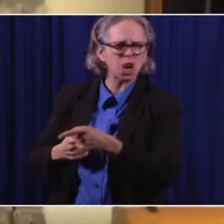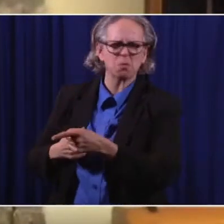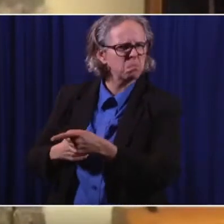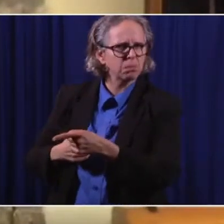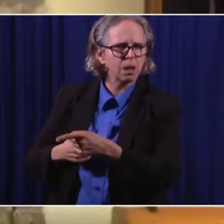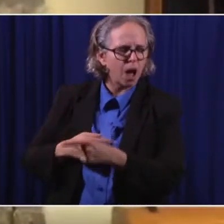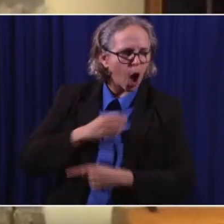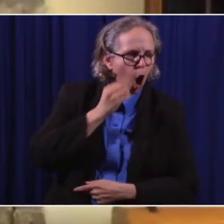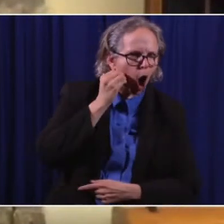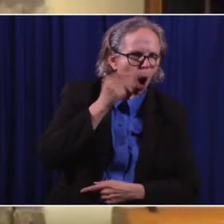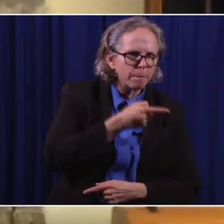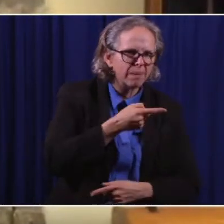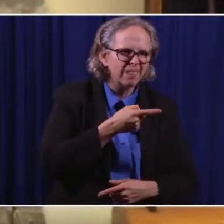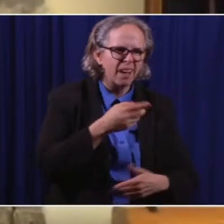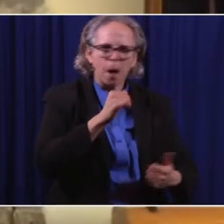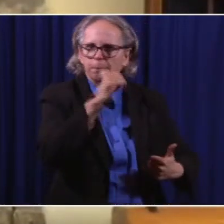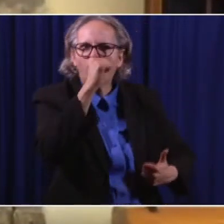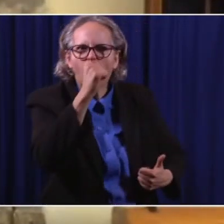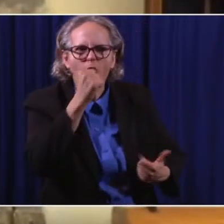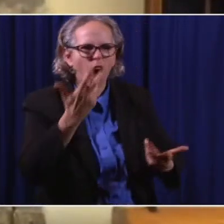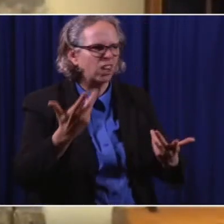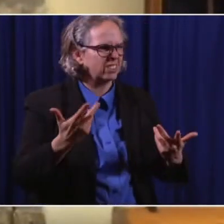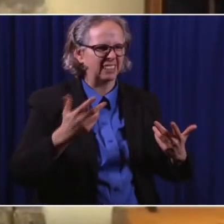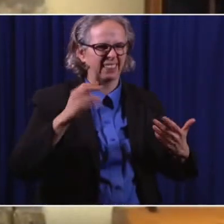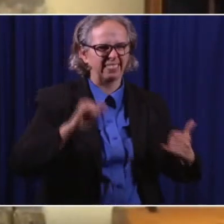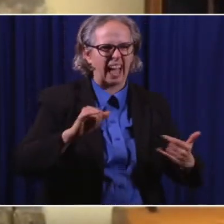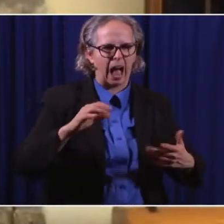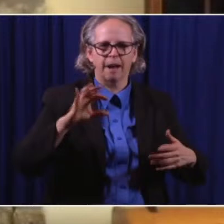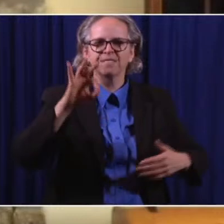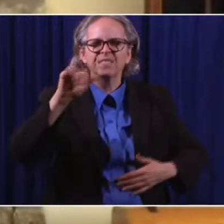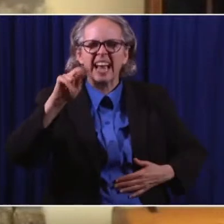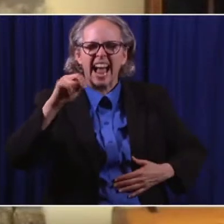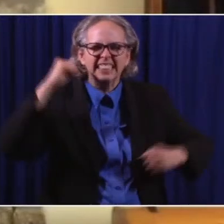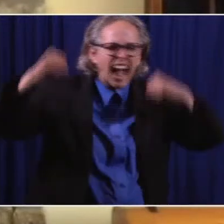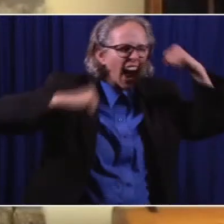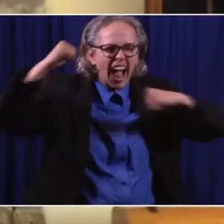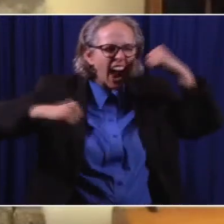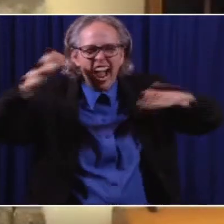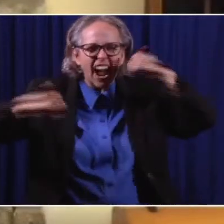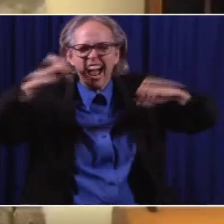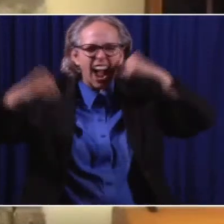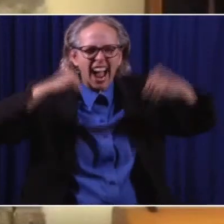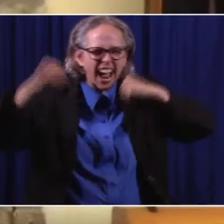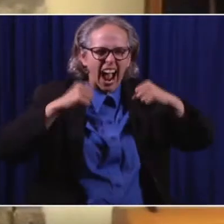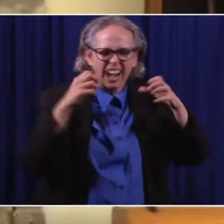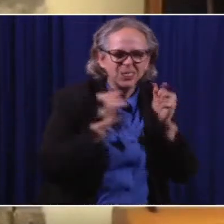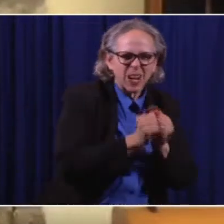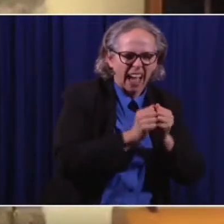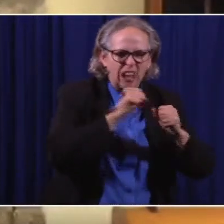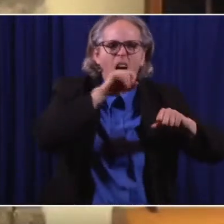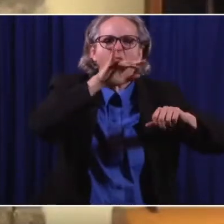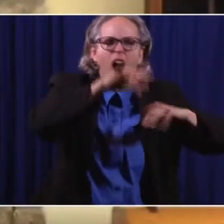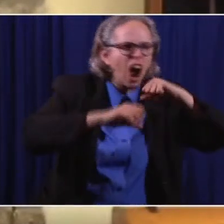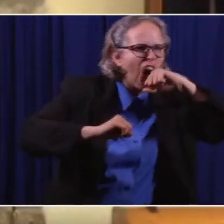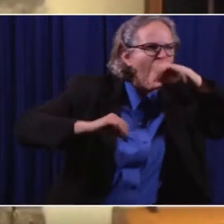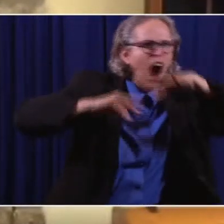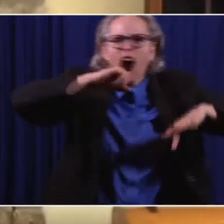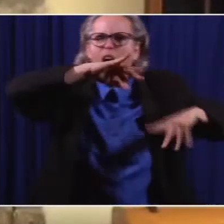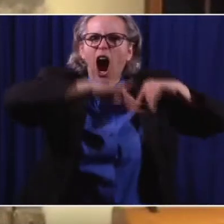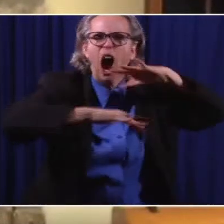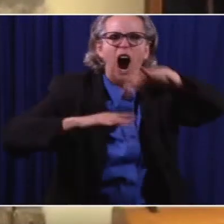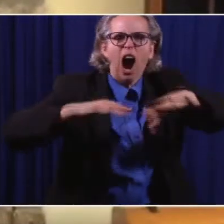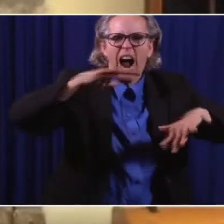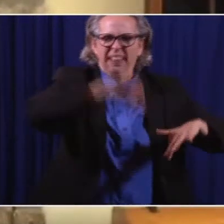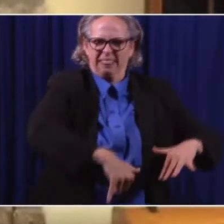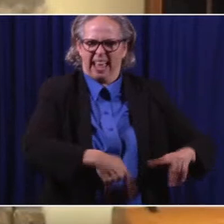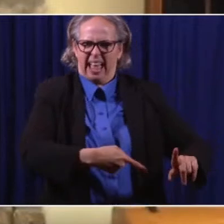But it is the gathering of all what we do as we watch the Buckeyes, and how we gather together.